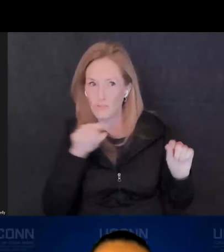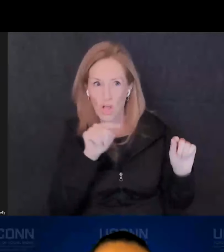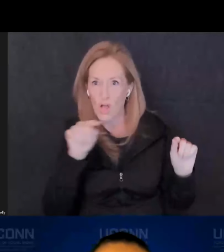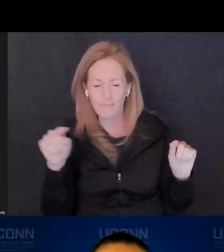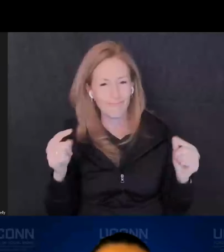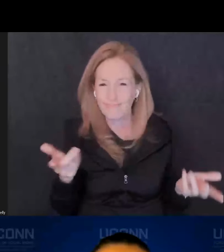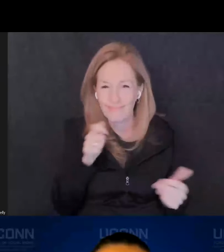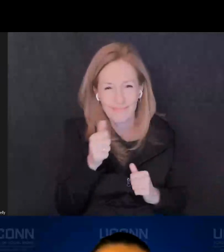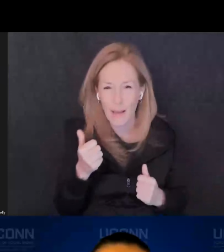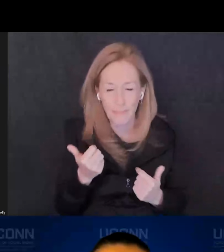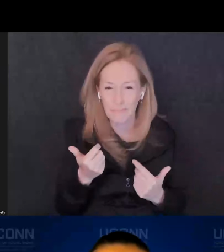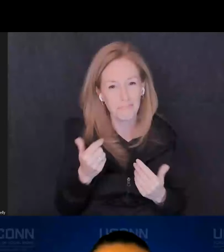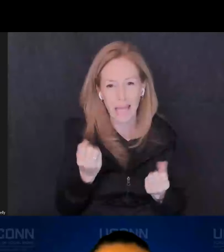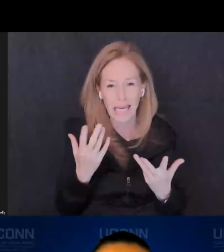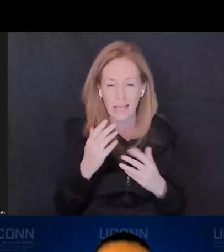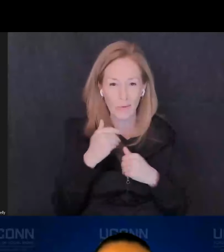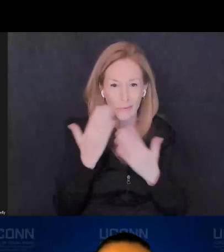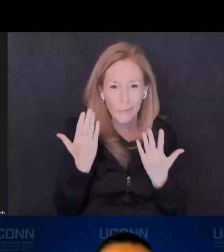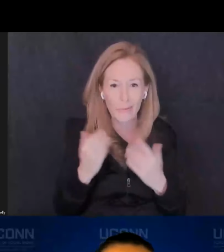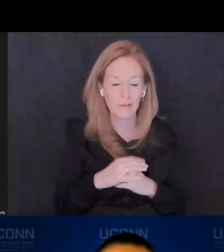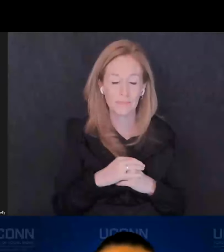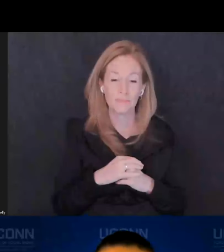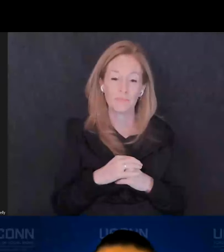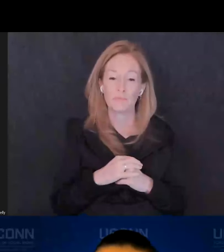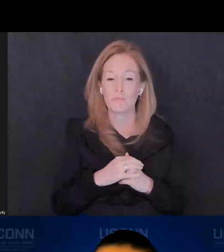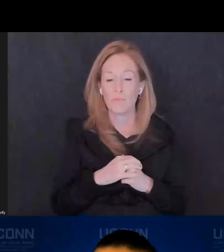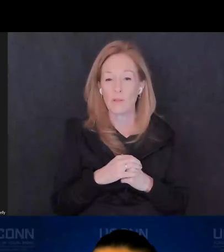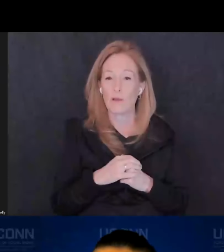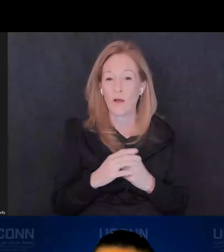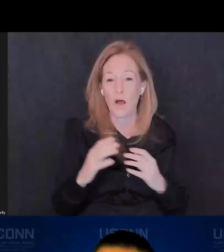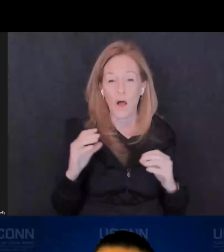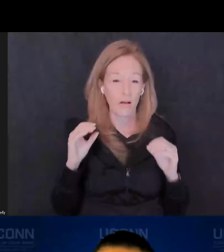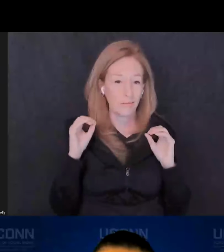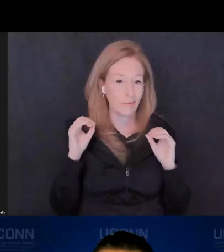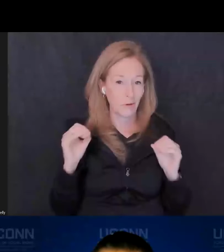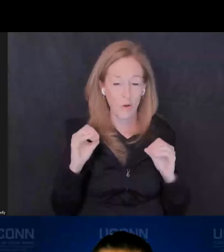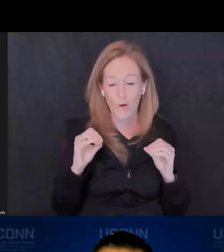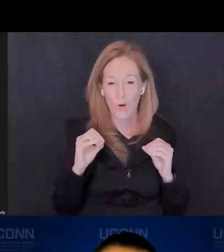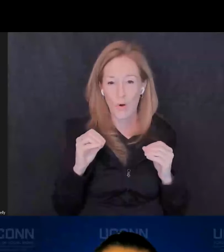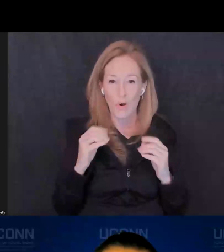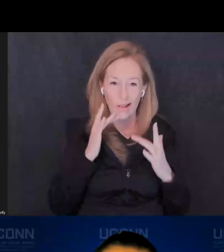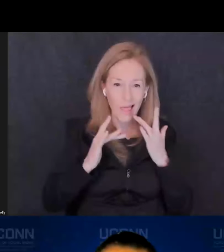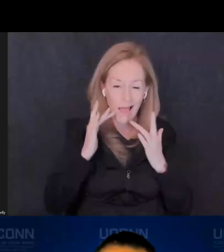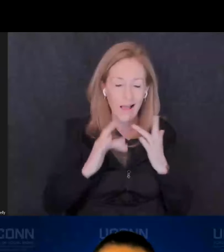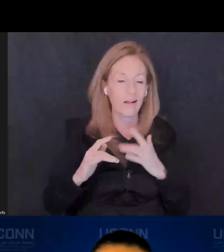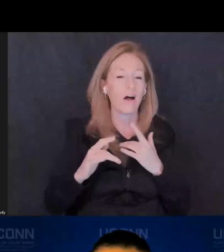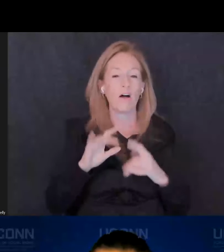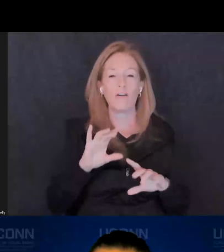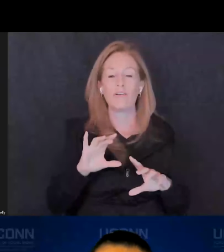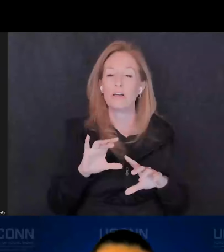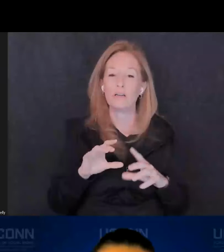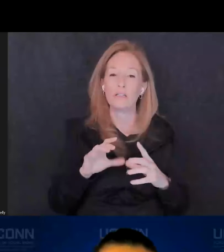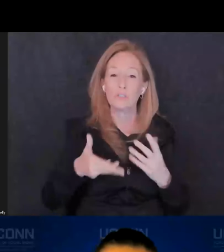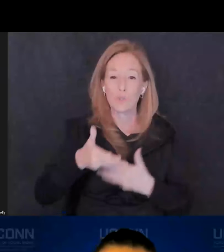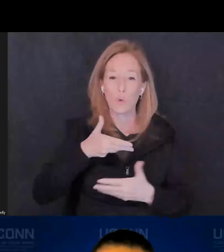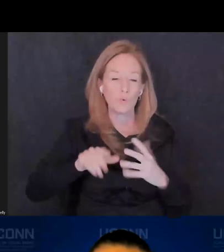visible role models in that way. There's a lack of social programs in many areas. There's not programming dedicated